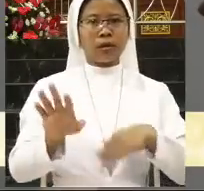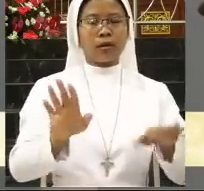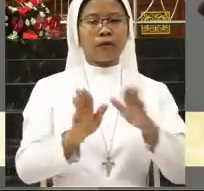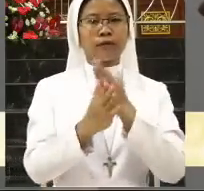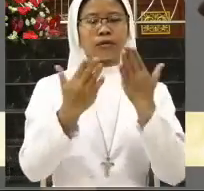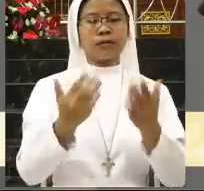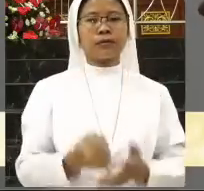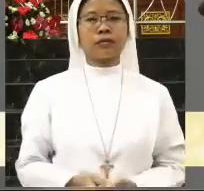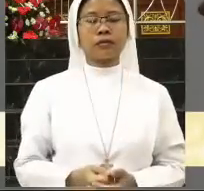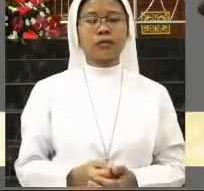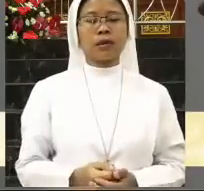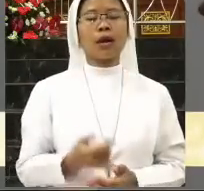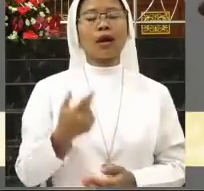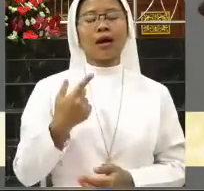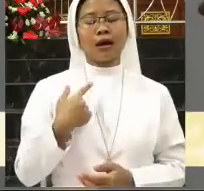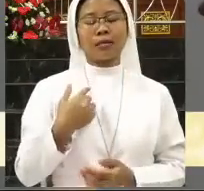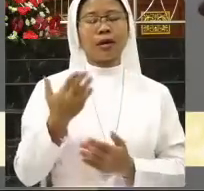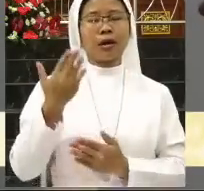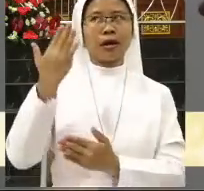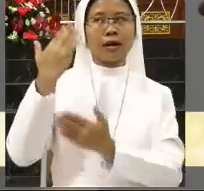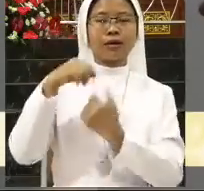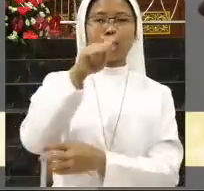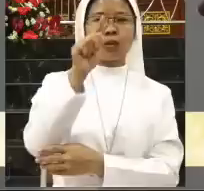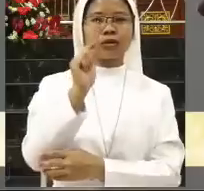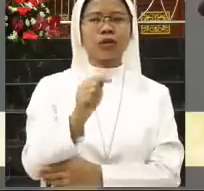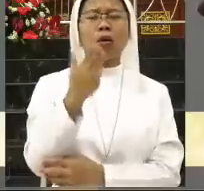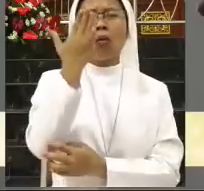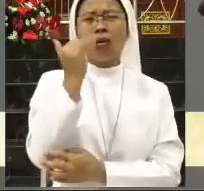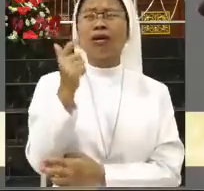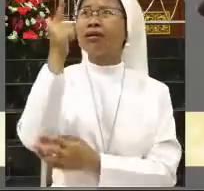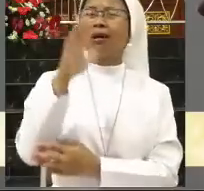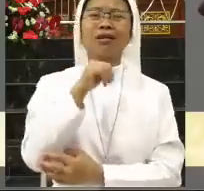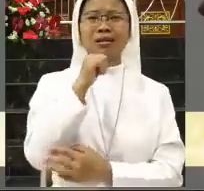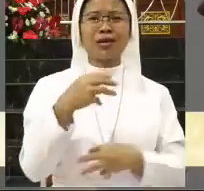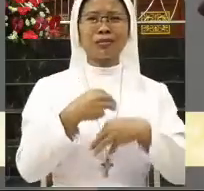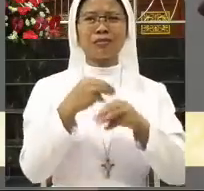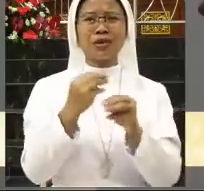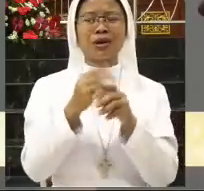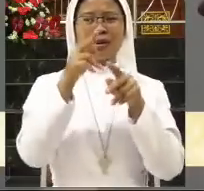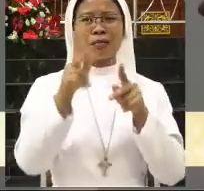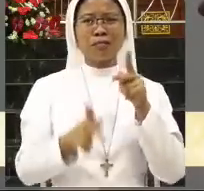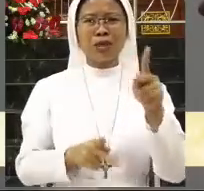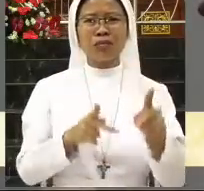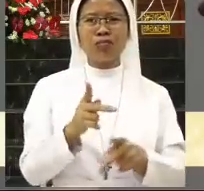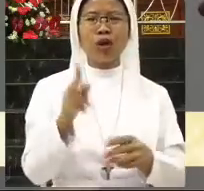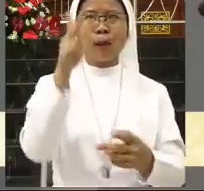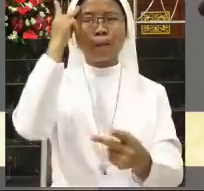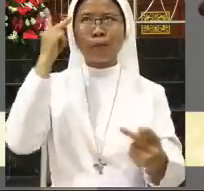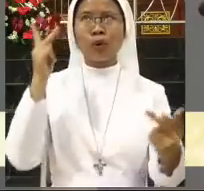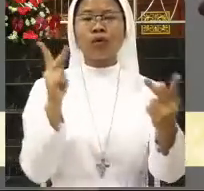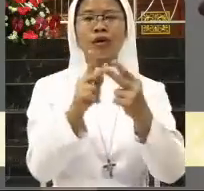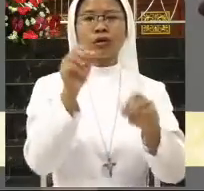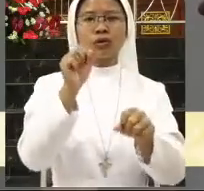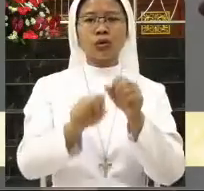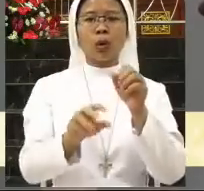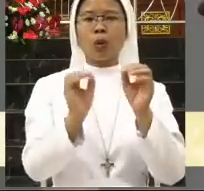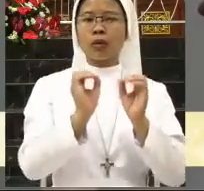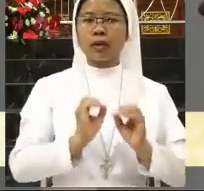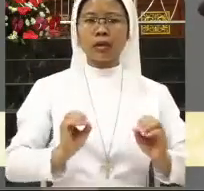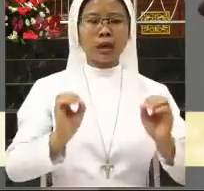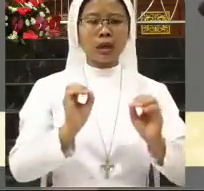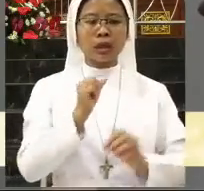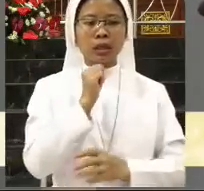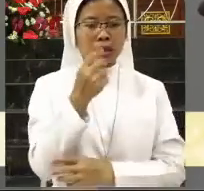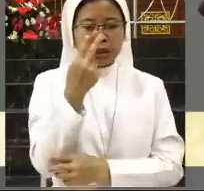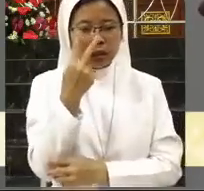Going back to the question, why did God not create humanity so perfect that no human frailty could exist in